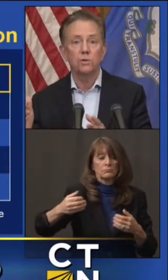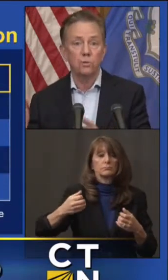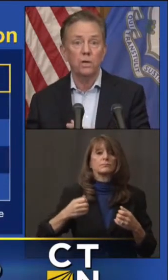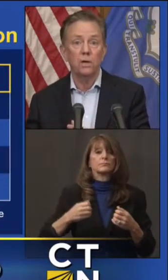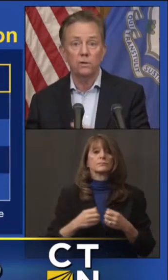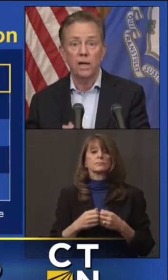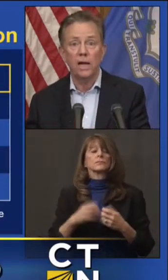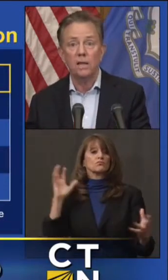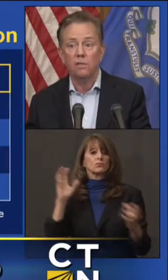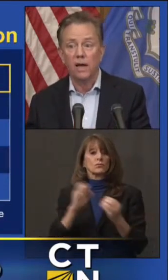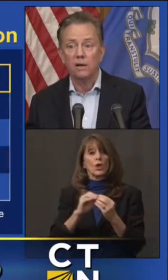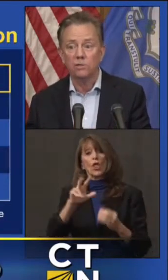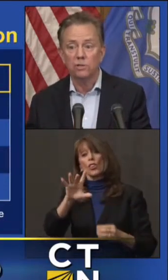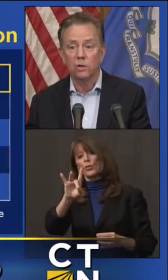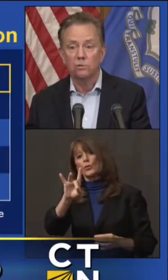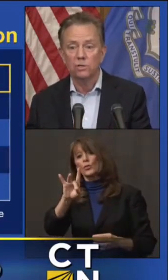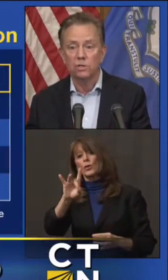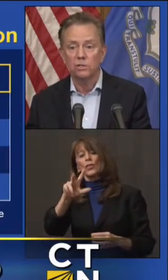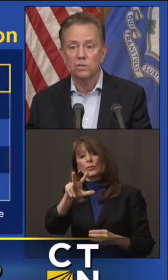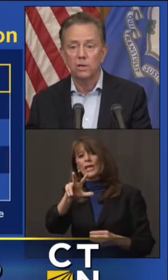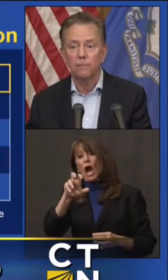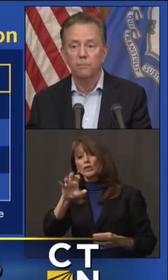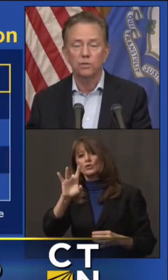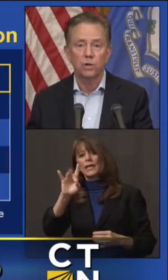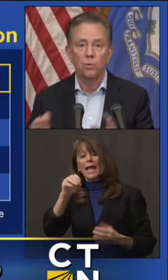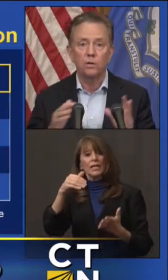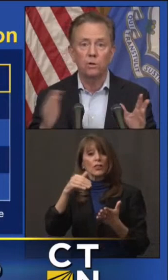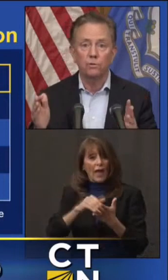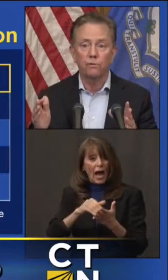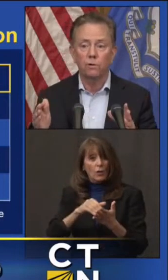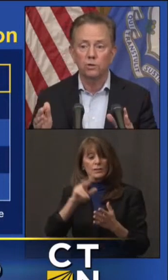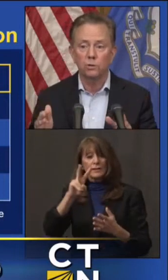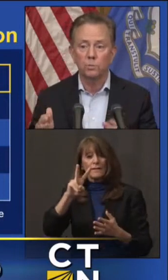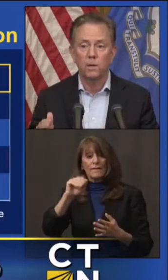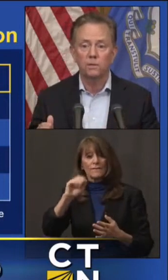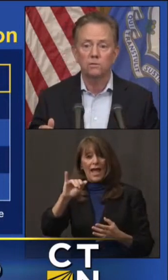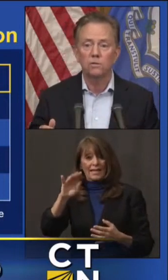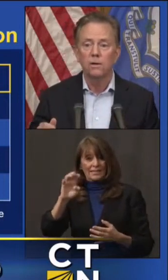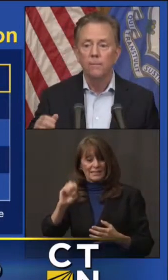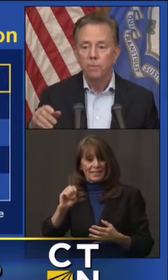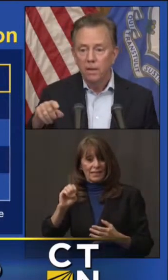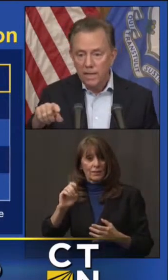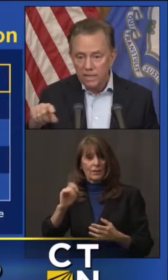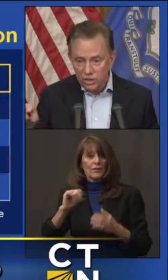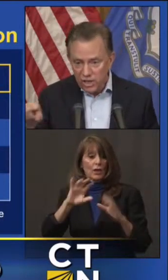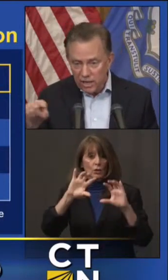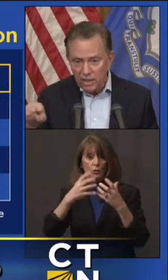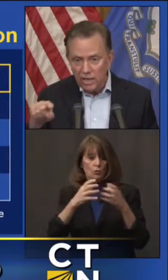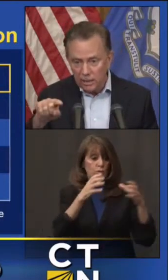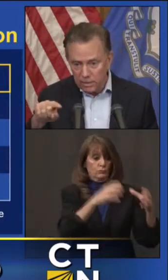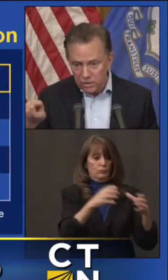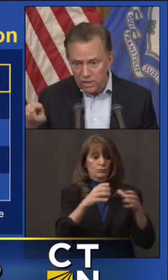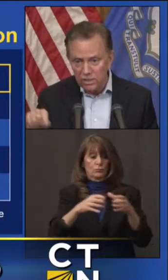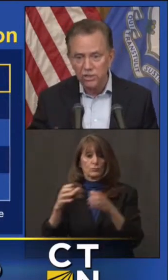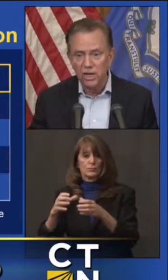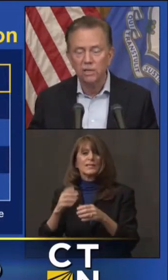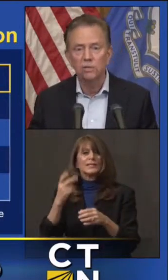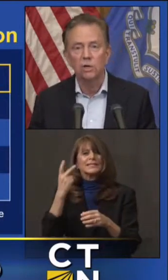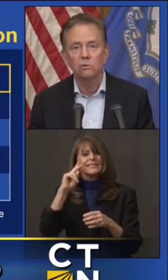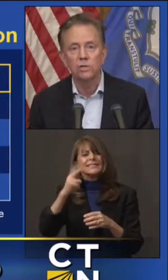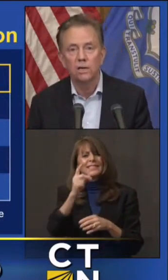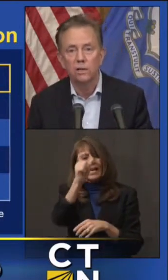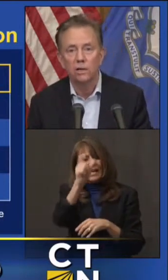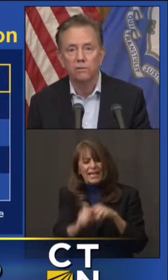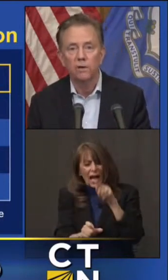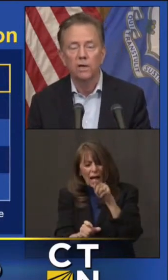those 380,000 doses, which are going to those first responders, that second column, it says second